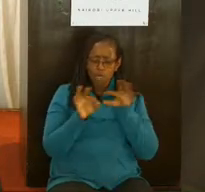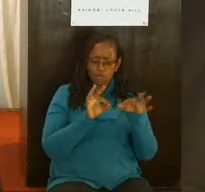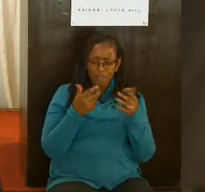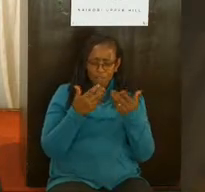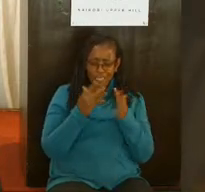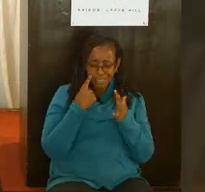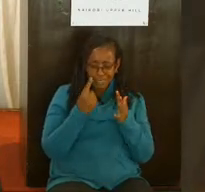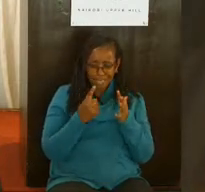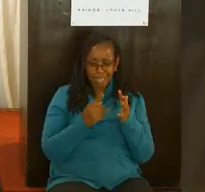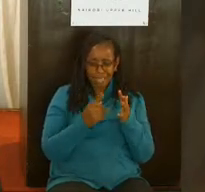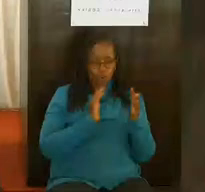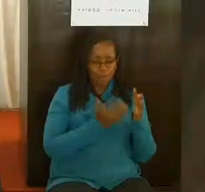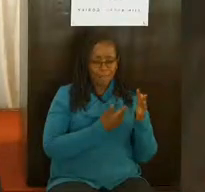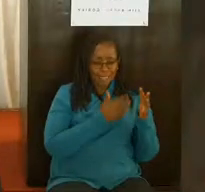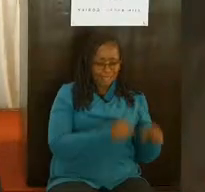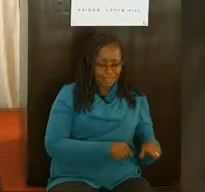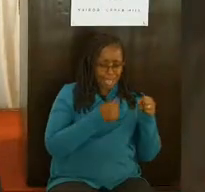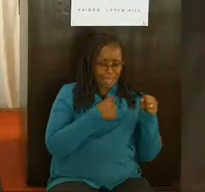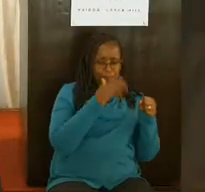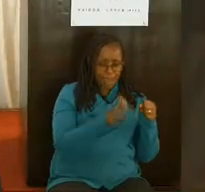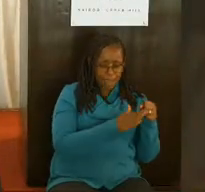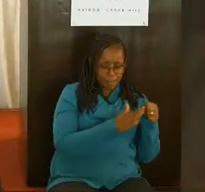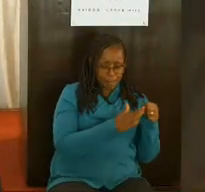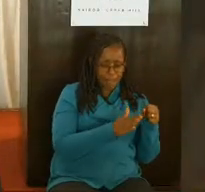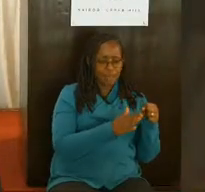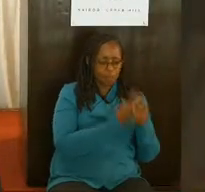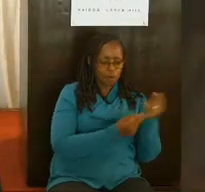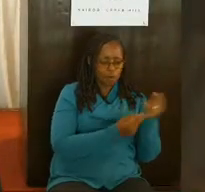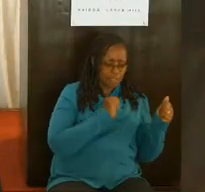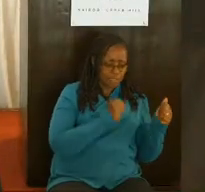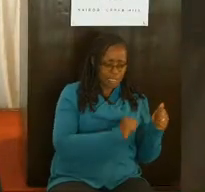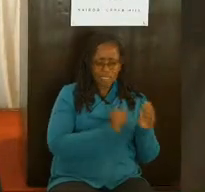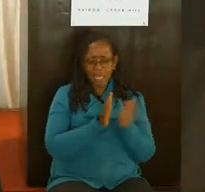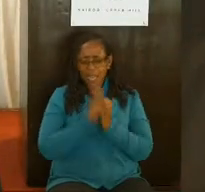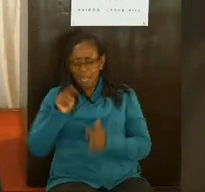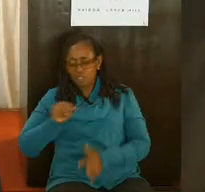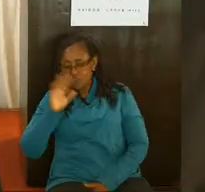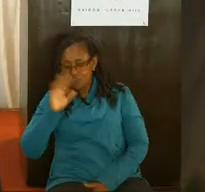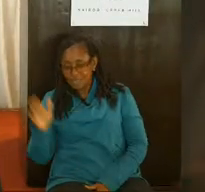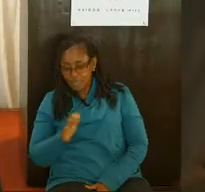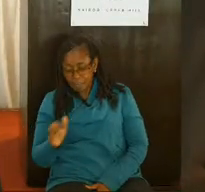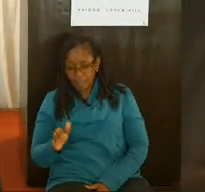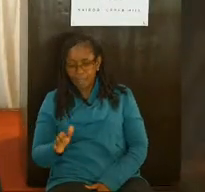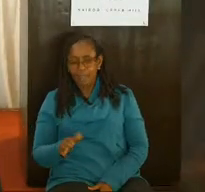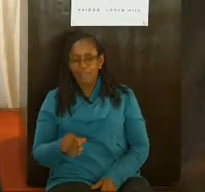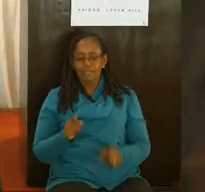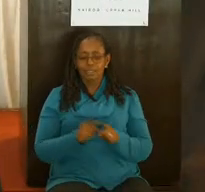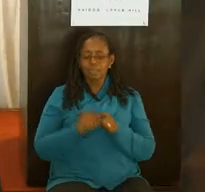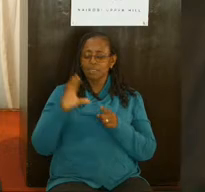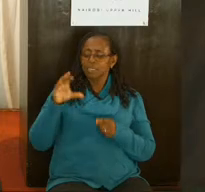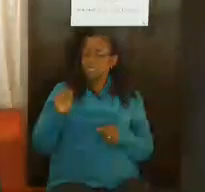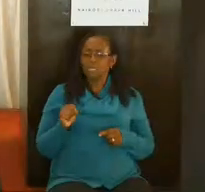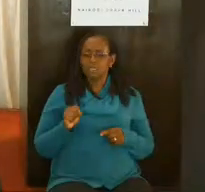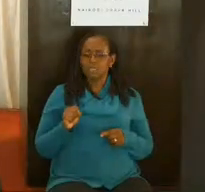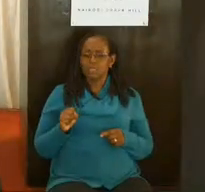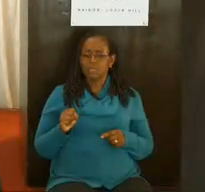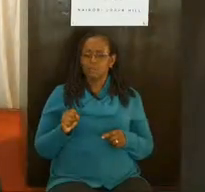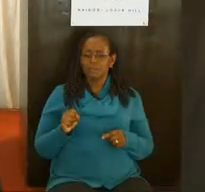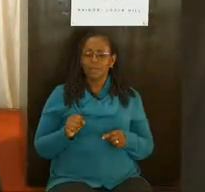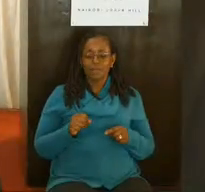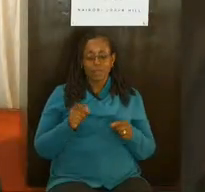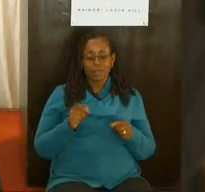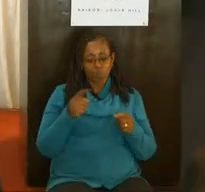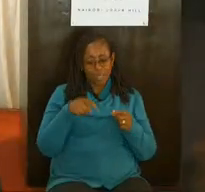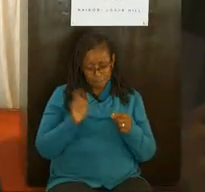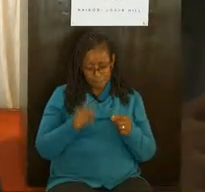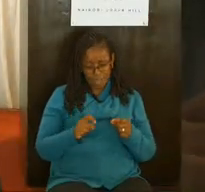uh the committee chairs in Parliament both Senate and the National Assembly and then the cabinet secretaries I think this is something